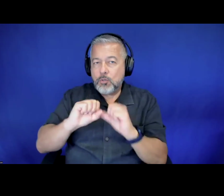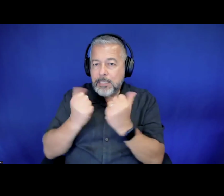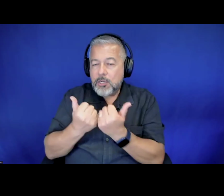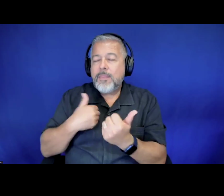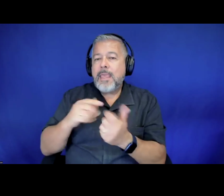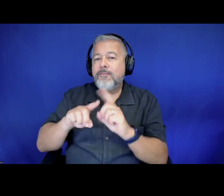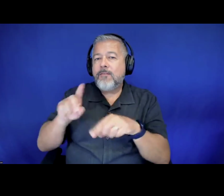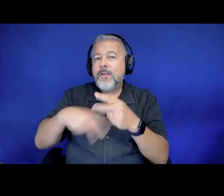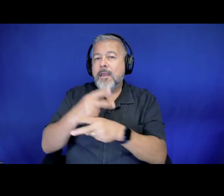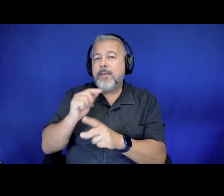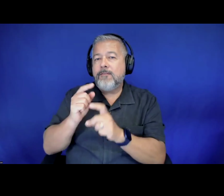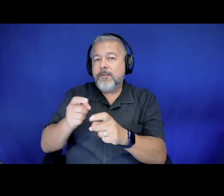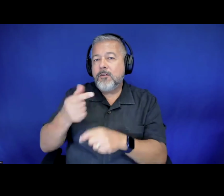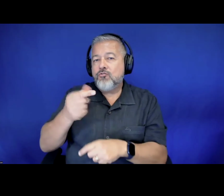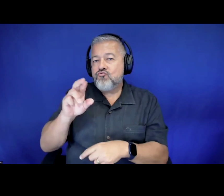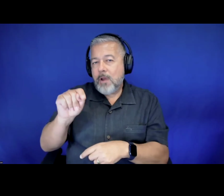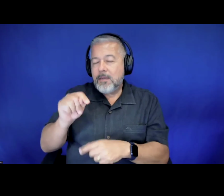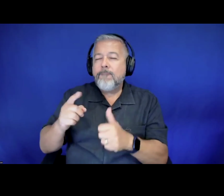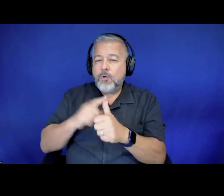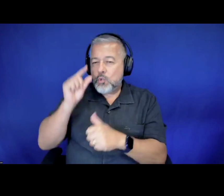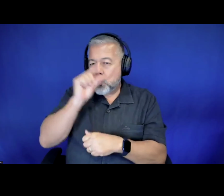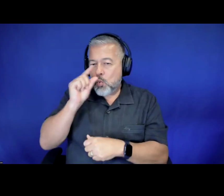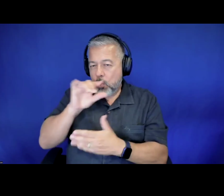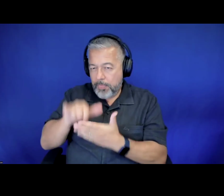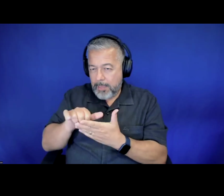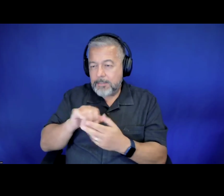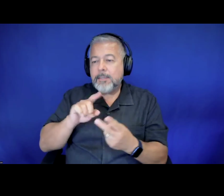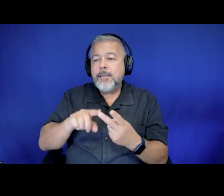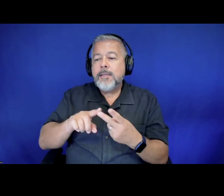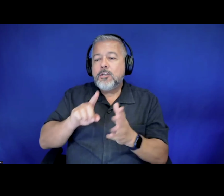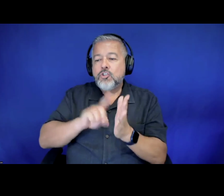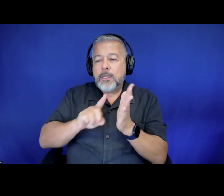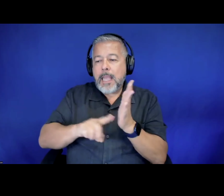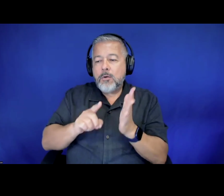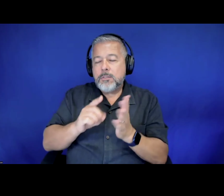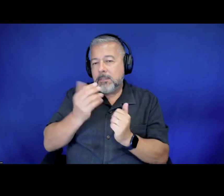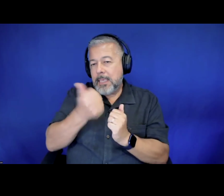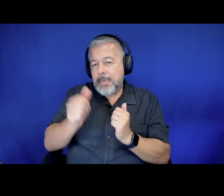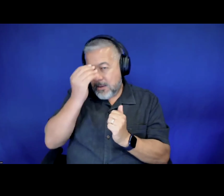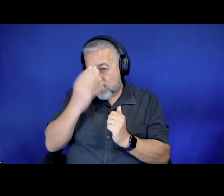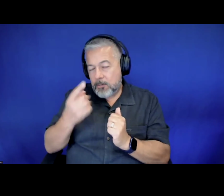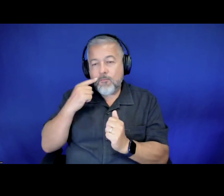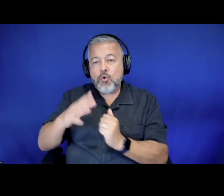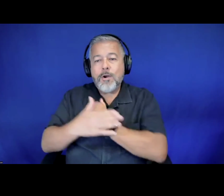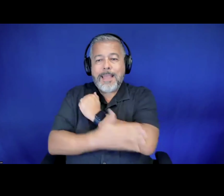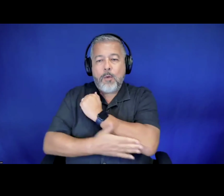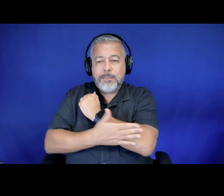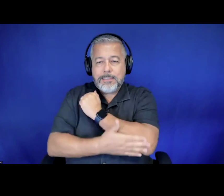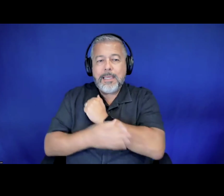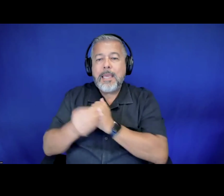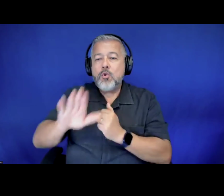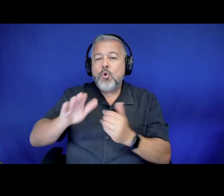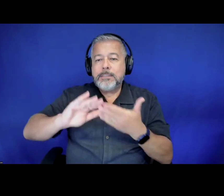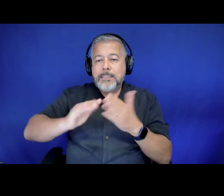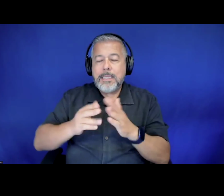try Googling some of those first. Check out any information for your county and your city, or